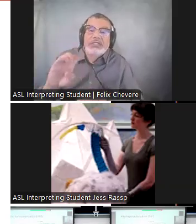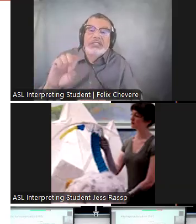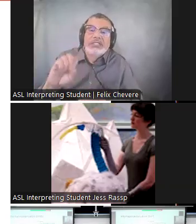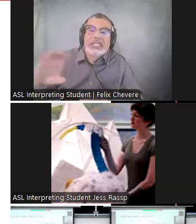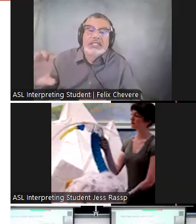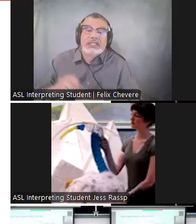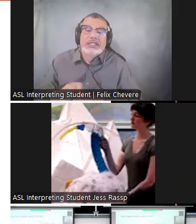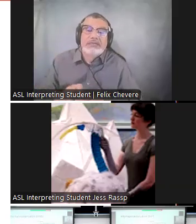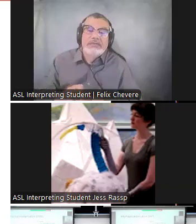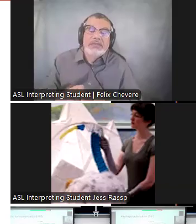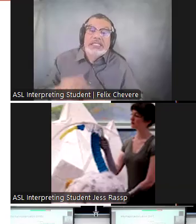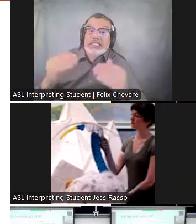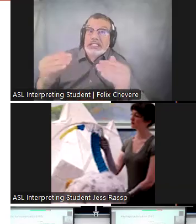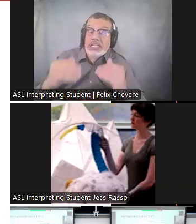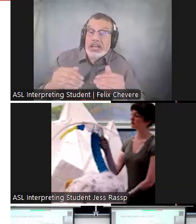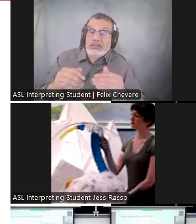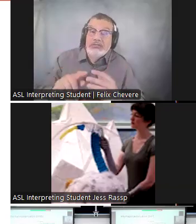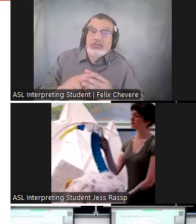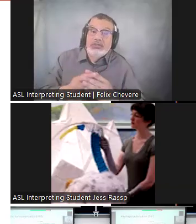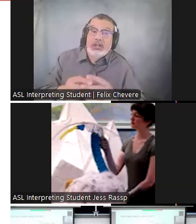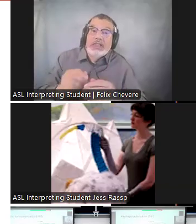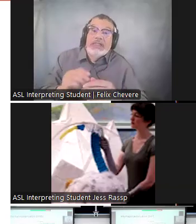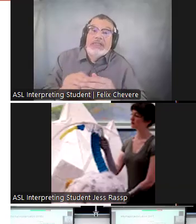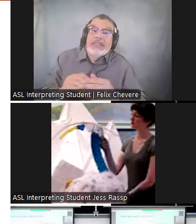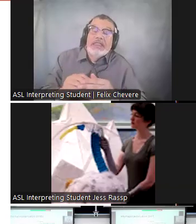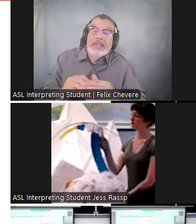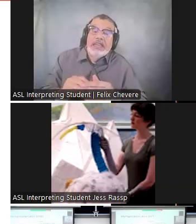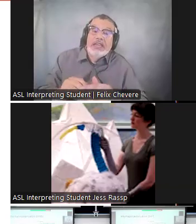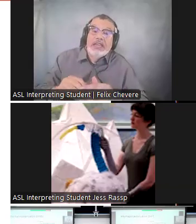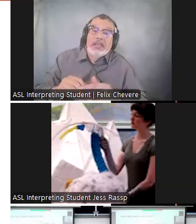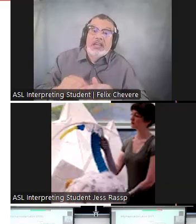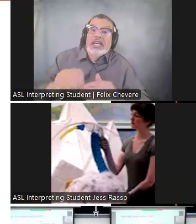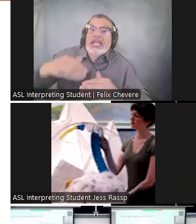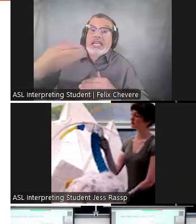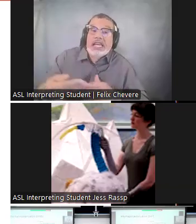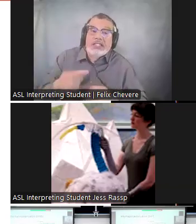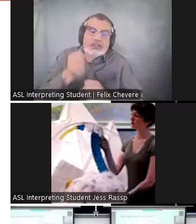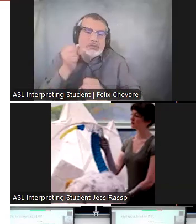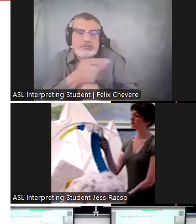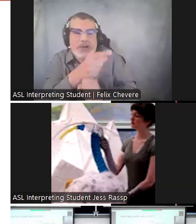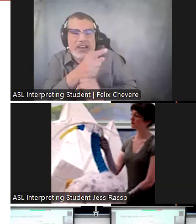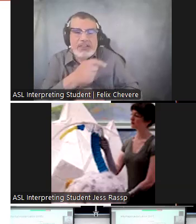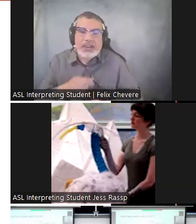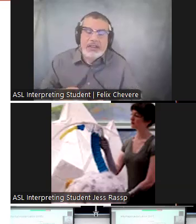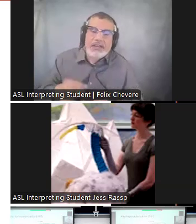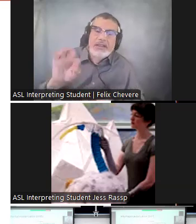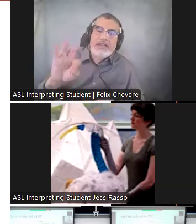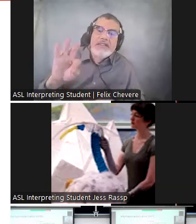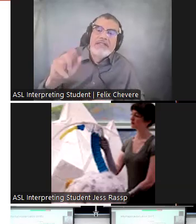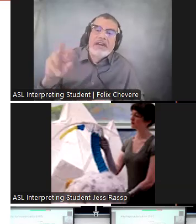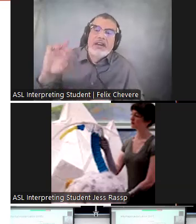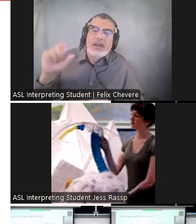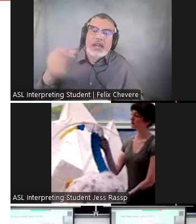firing, right? So you want to have this refractory period so that you don't